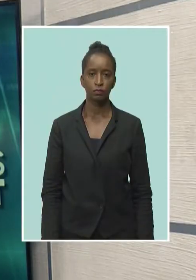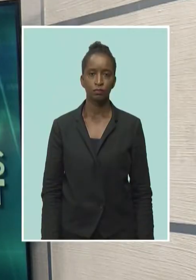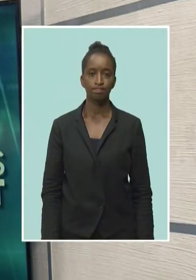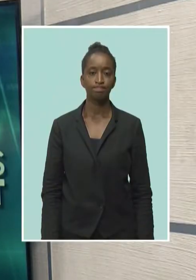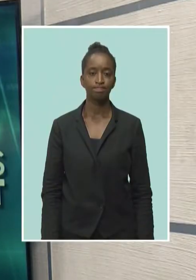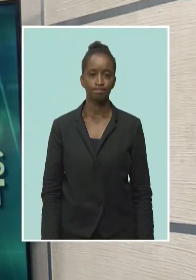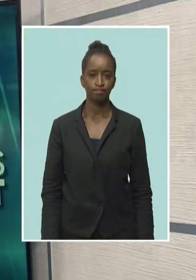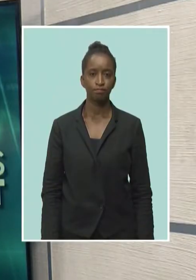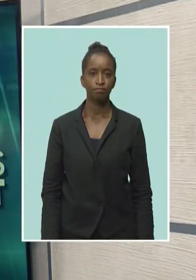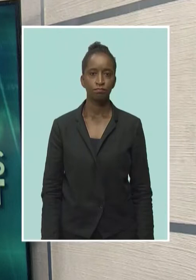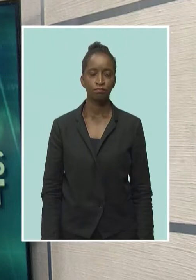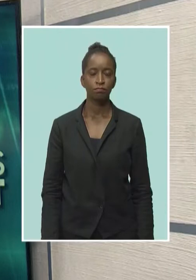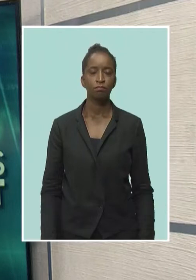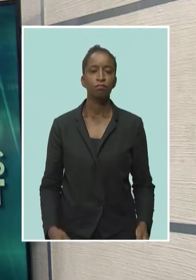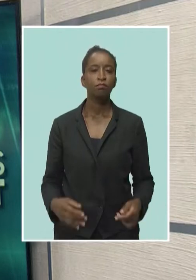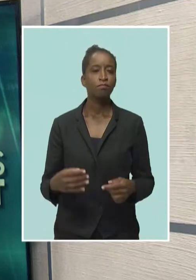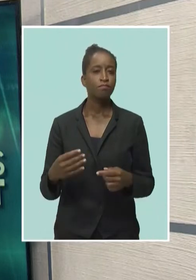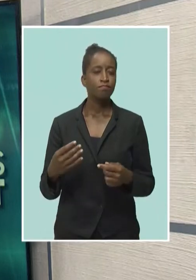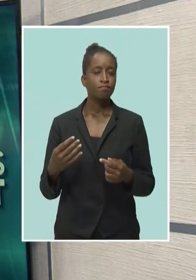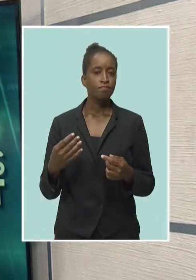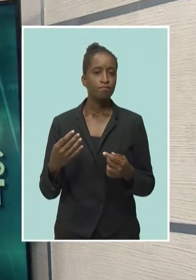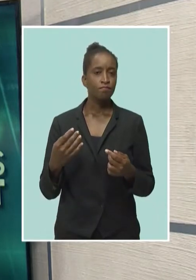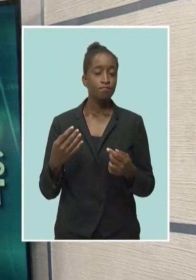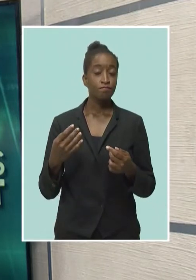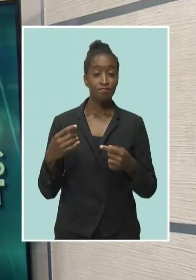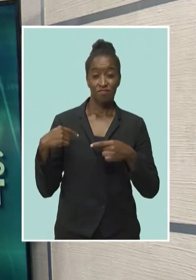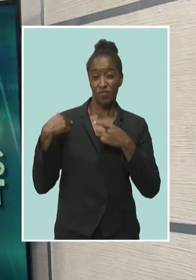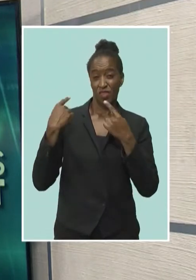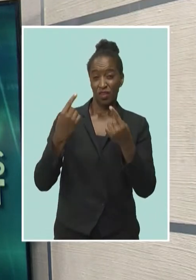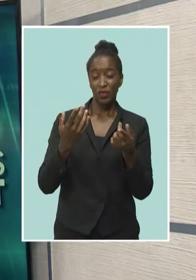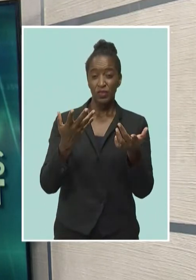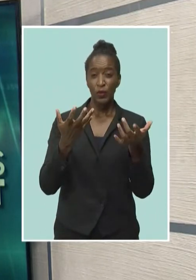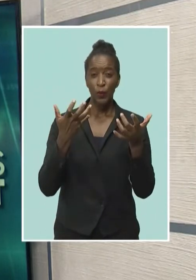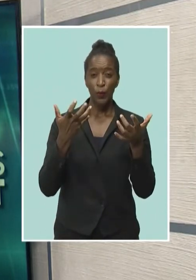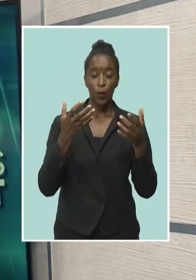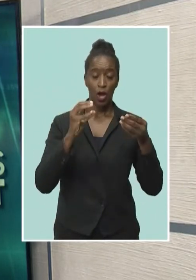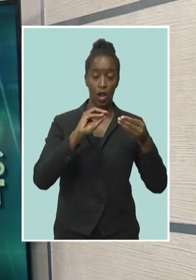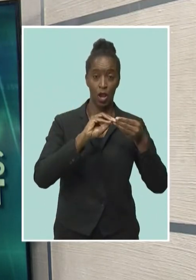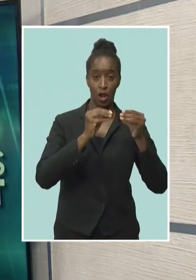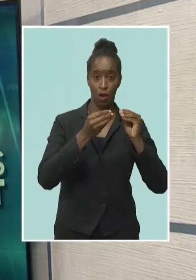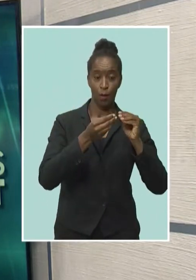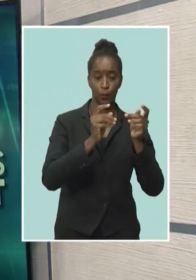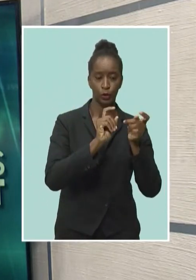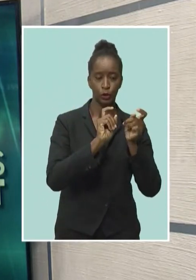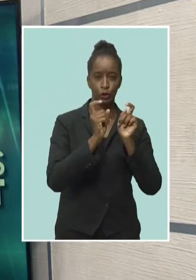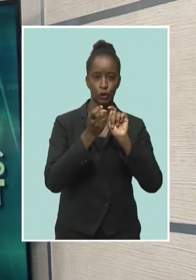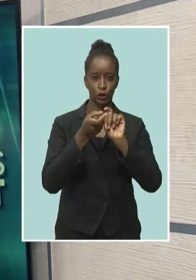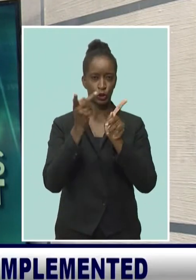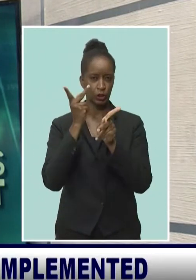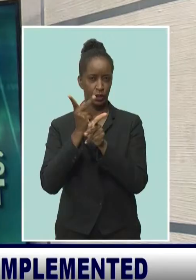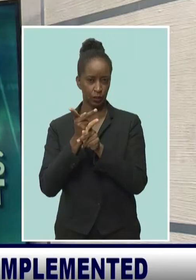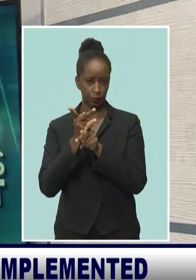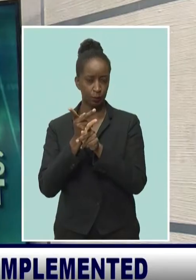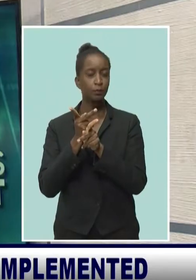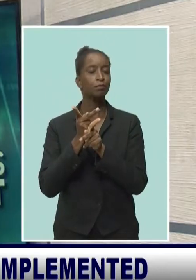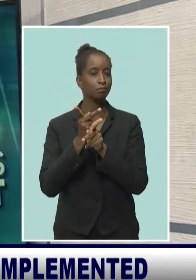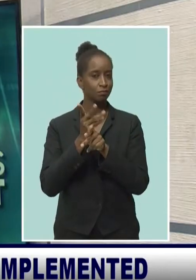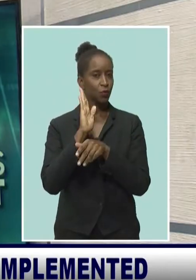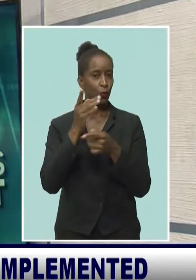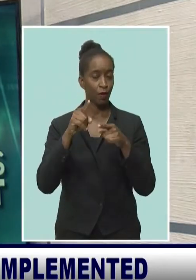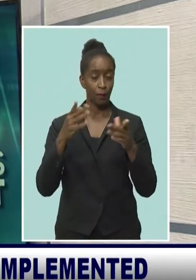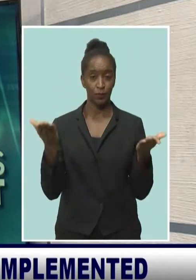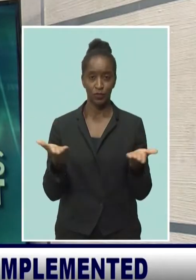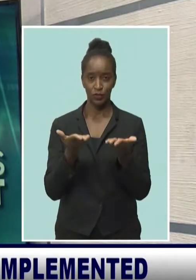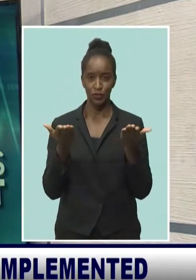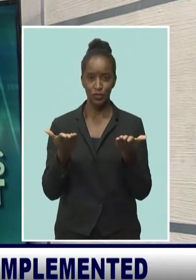Time for business now, and we're hearing tonight that the long-awaited number portability will soon be implemented here in Barbados. This feature will